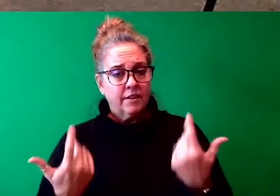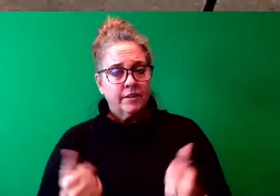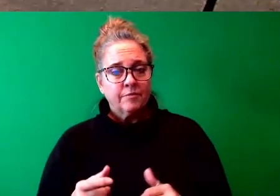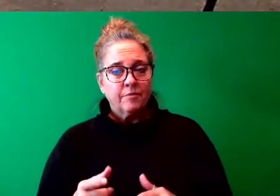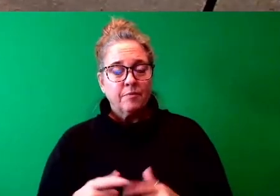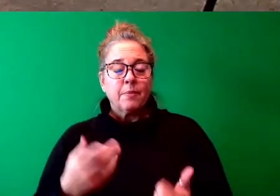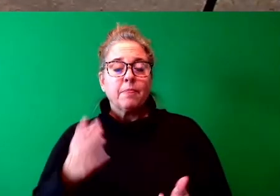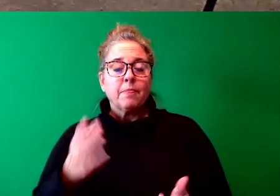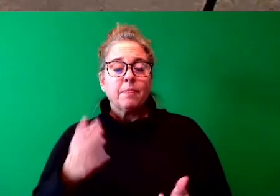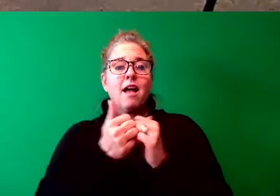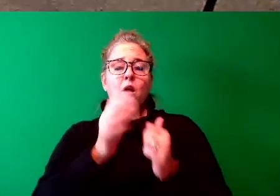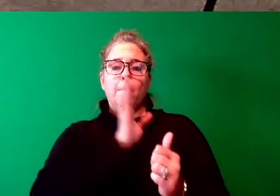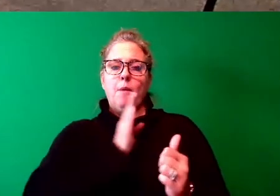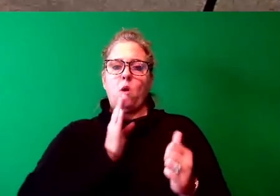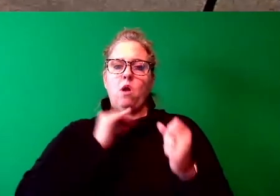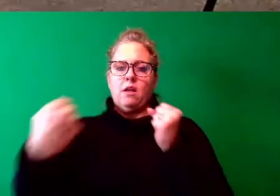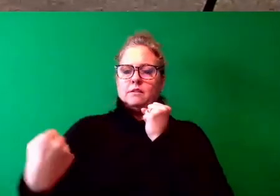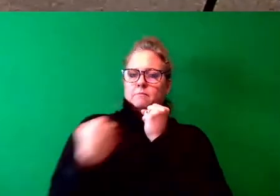lobby the state?